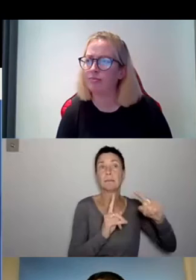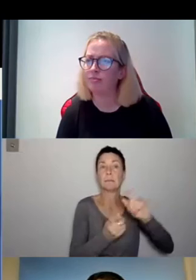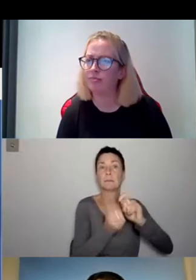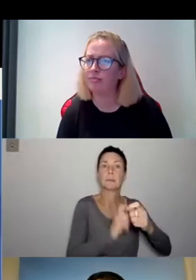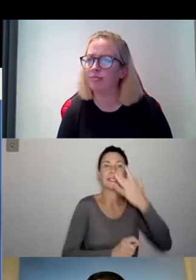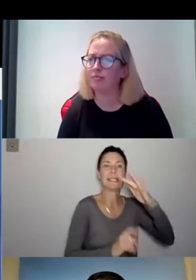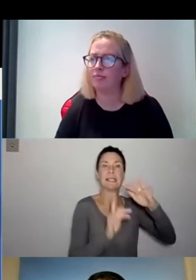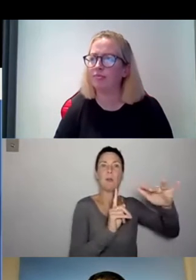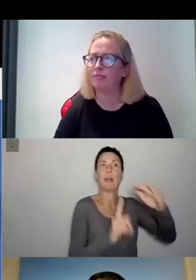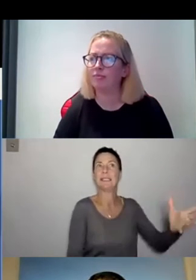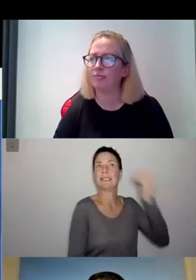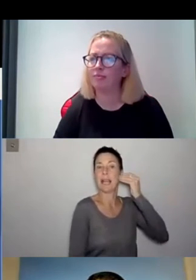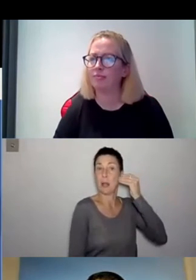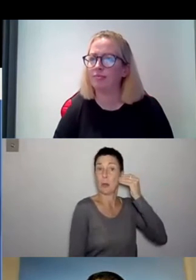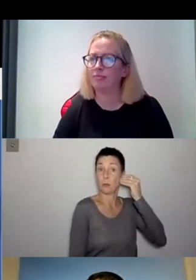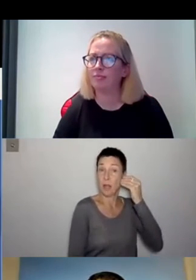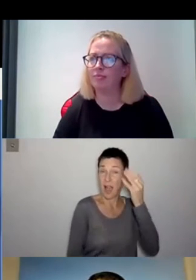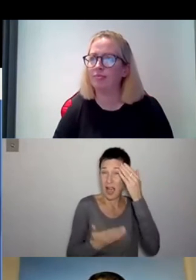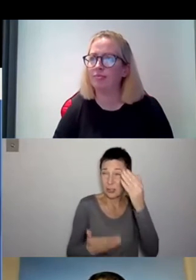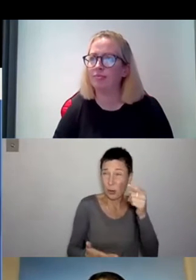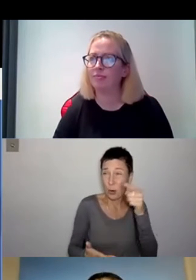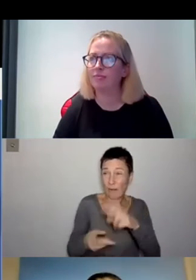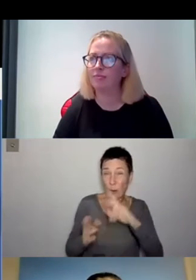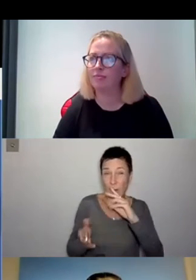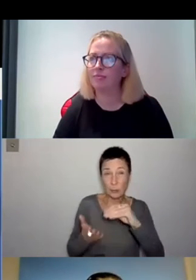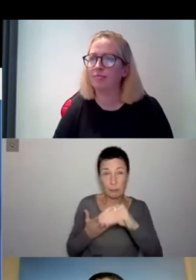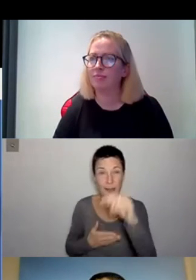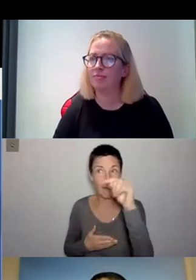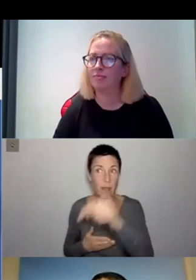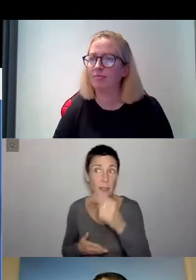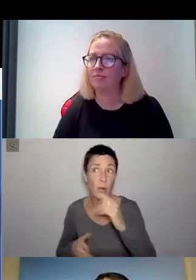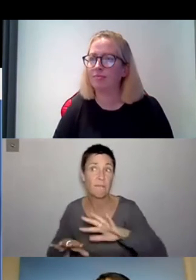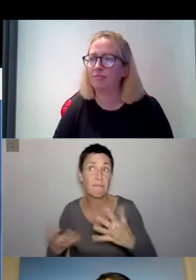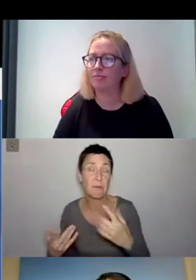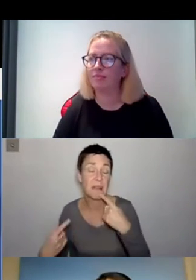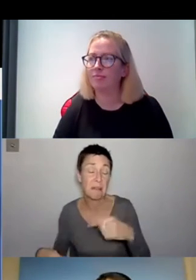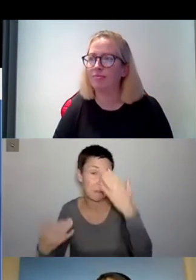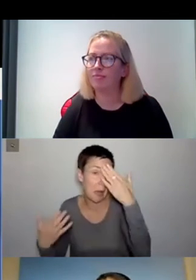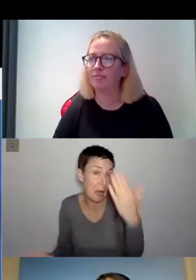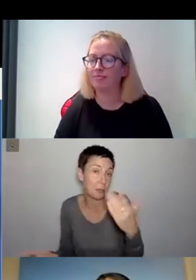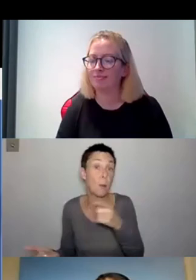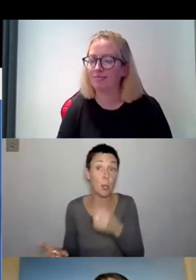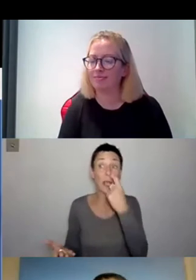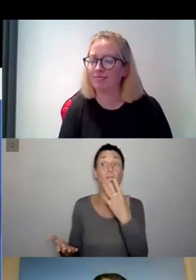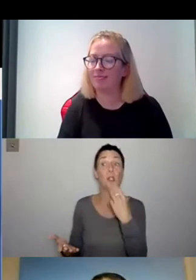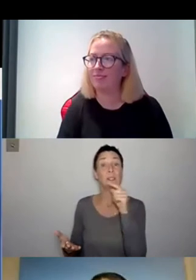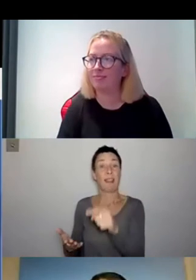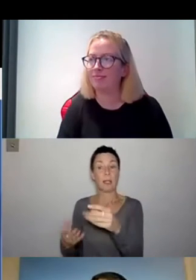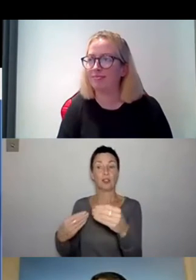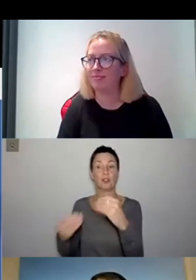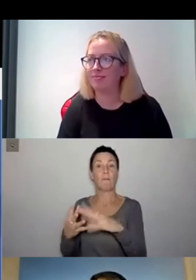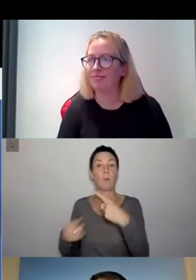the latest status on that, whether you have to pay for it or whether it's for free, but you can use that kind of software to manipulate